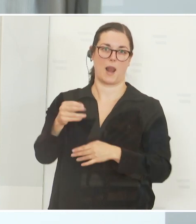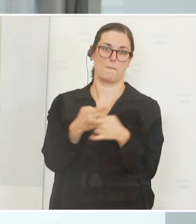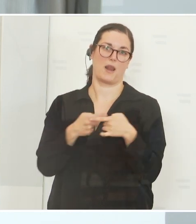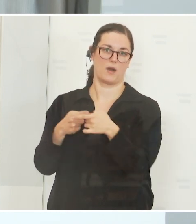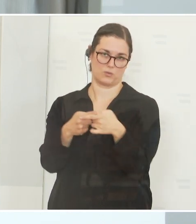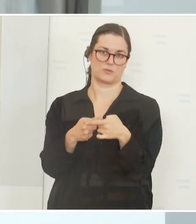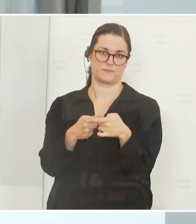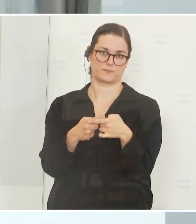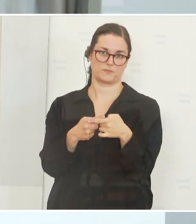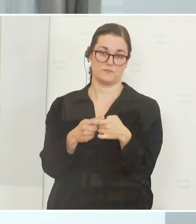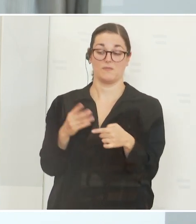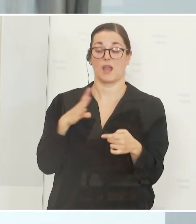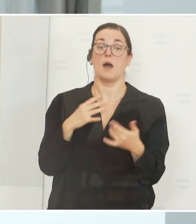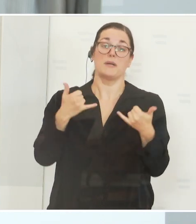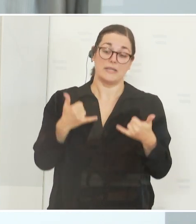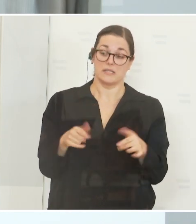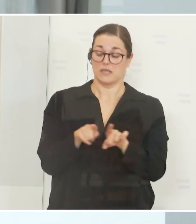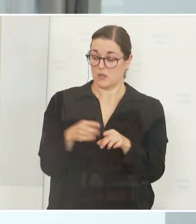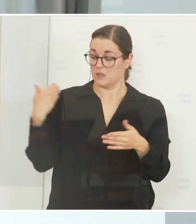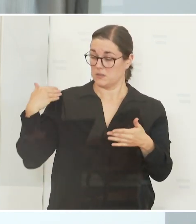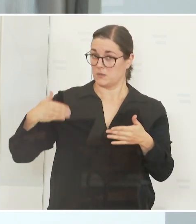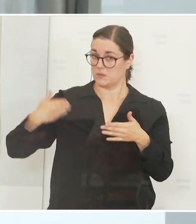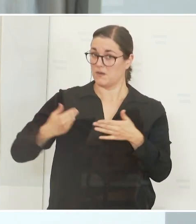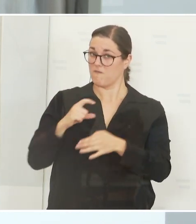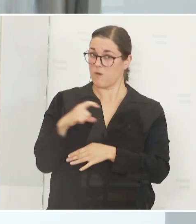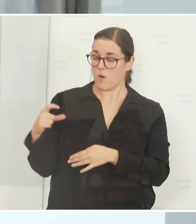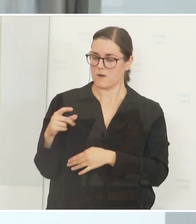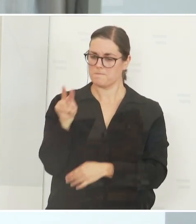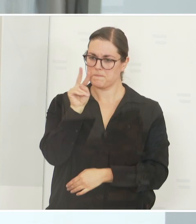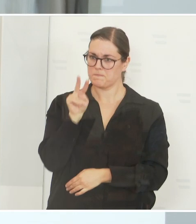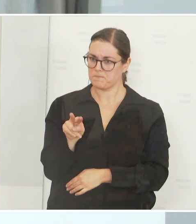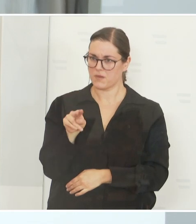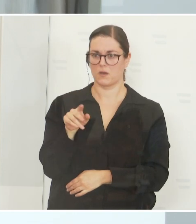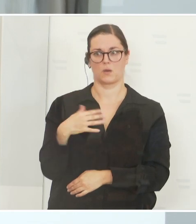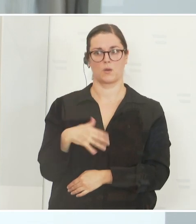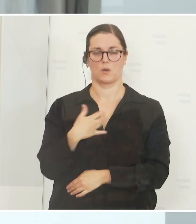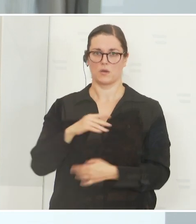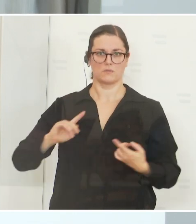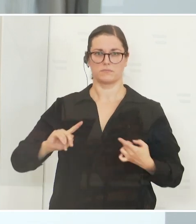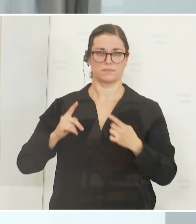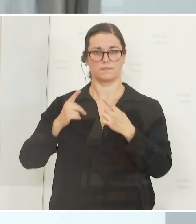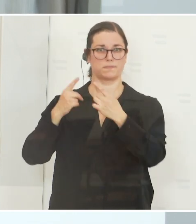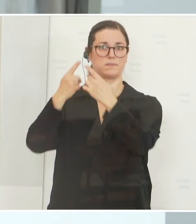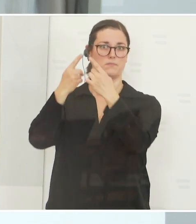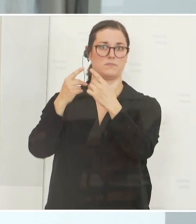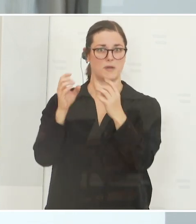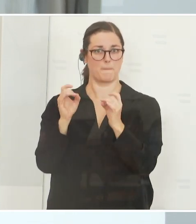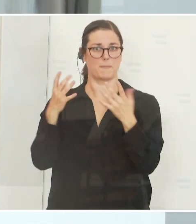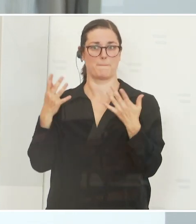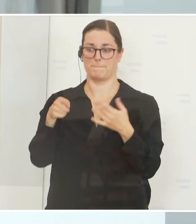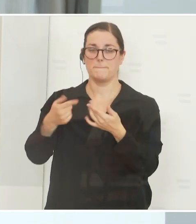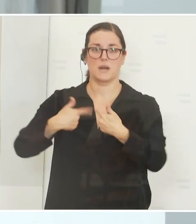However, in recent weeks, we have seen not only a worrying escalation in the